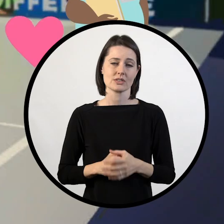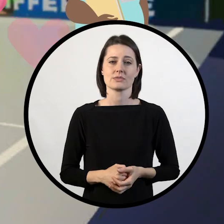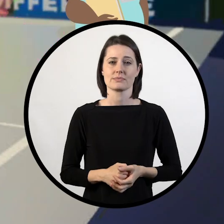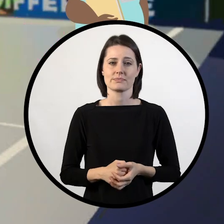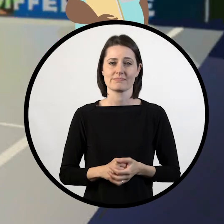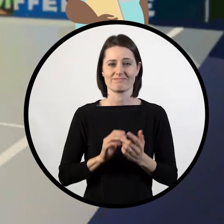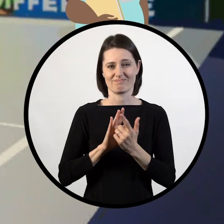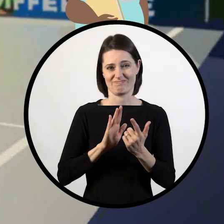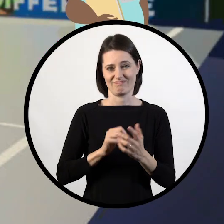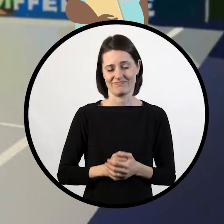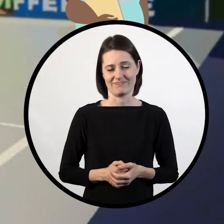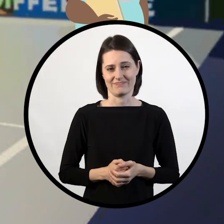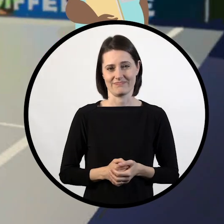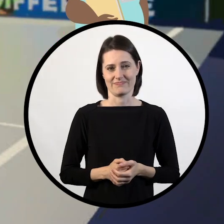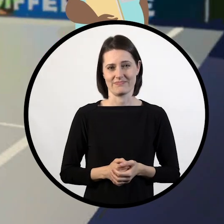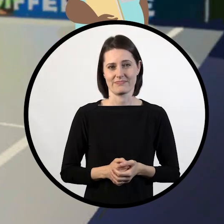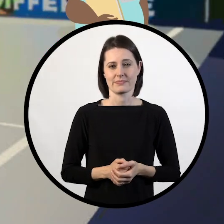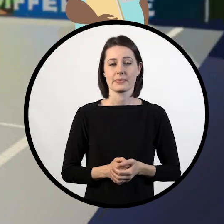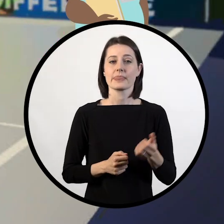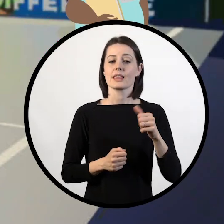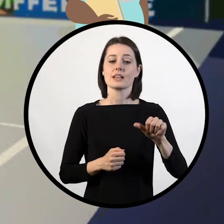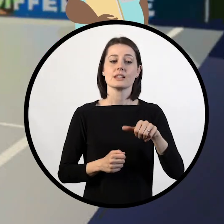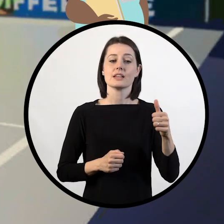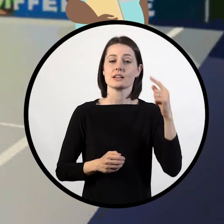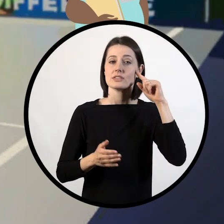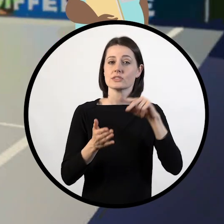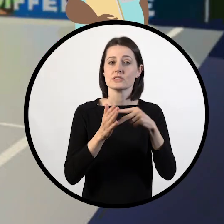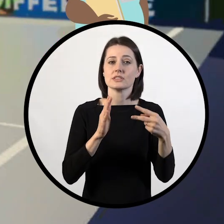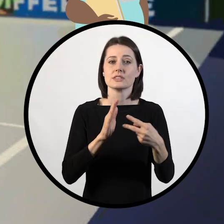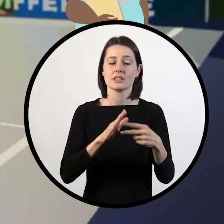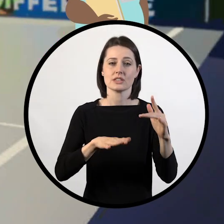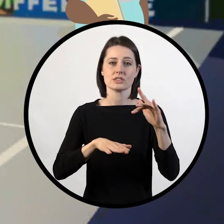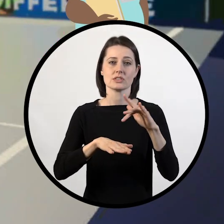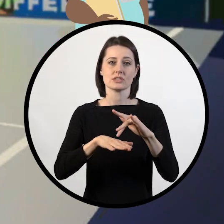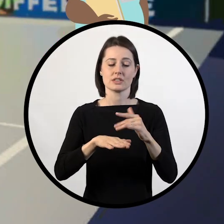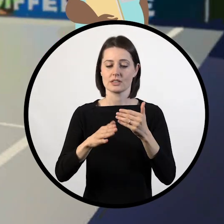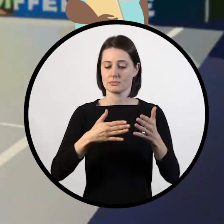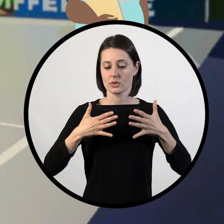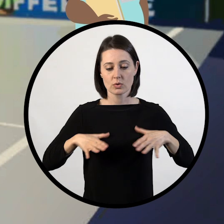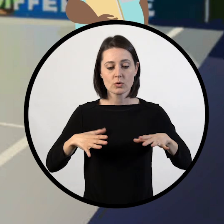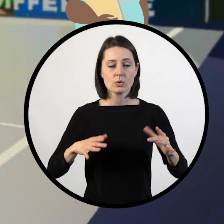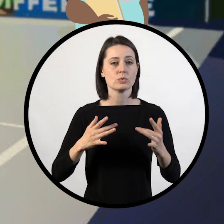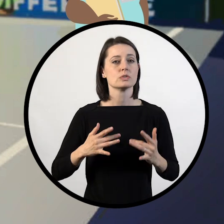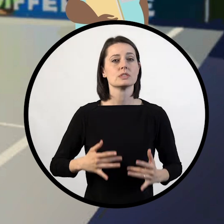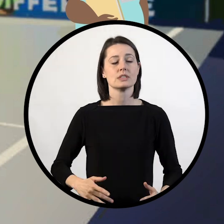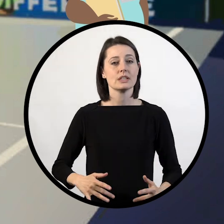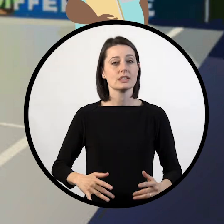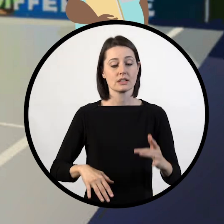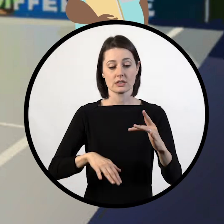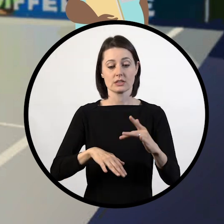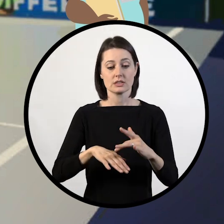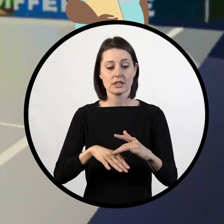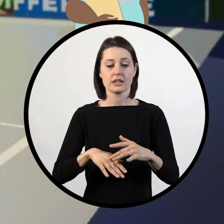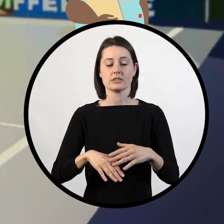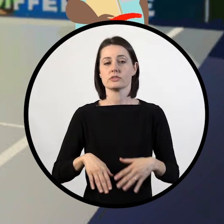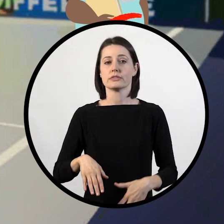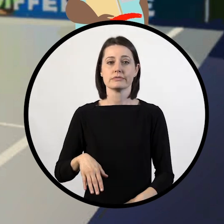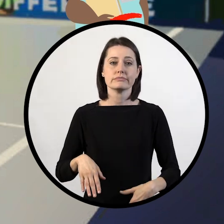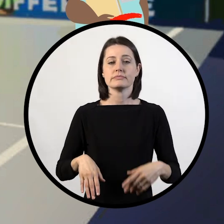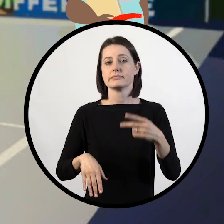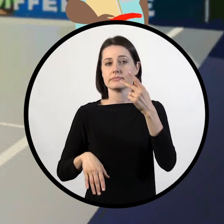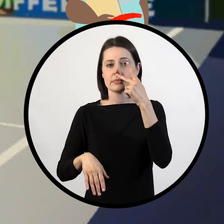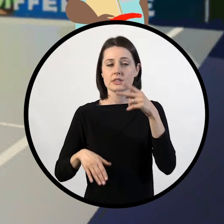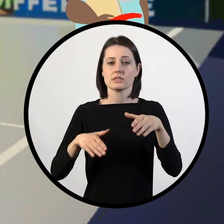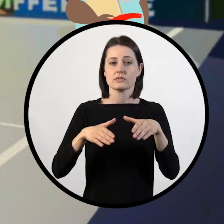desire. Any other intentional contact, either directly or through the clothing, of or with the genitalia,